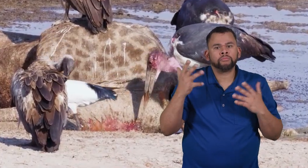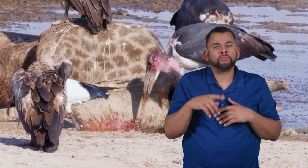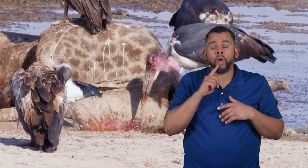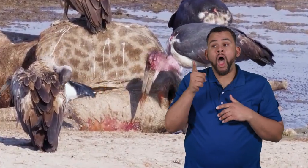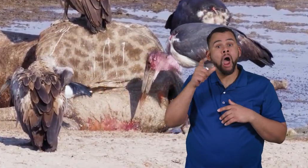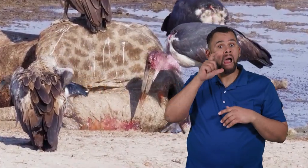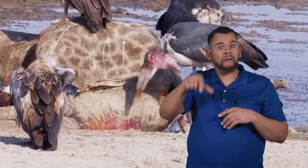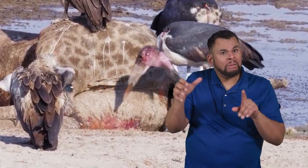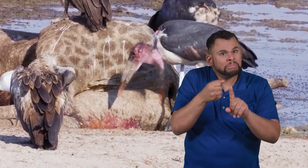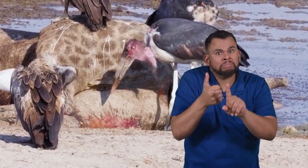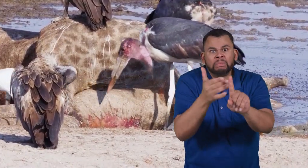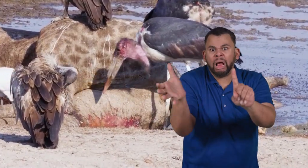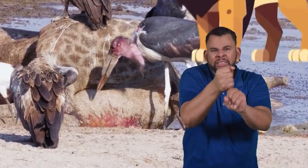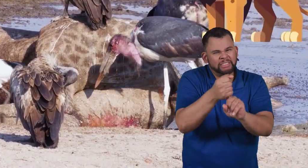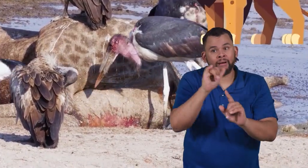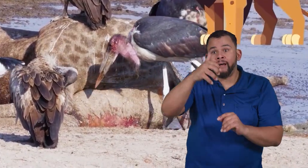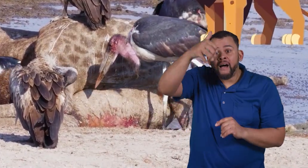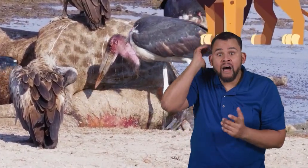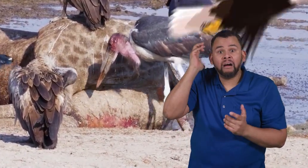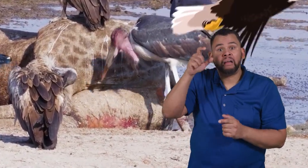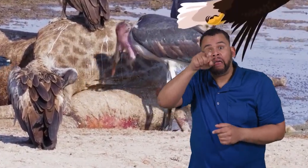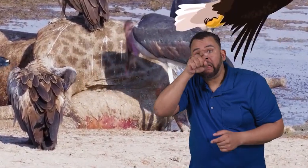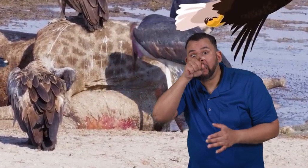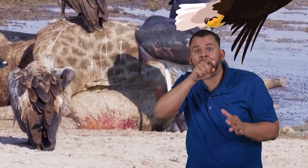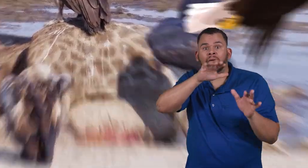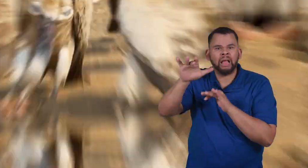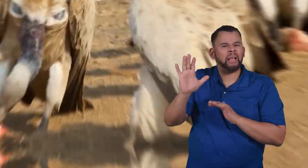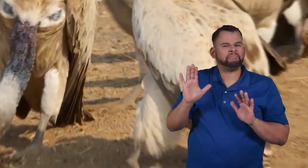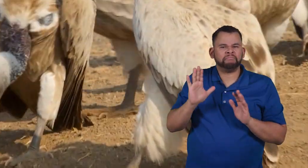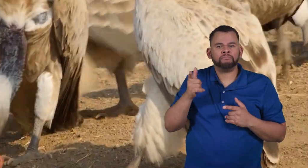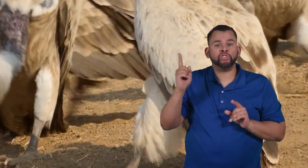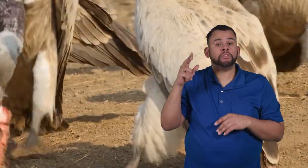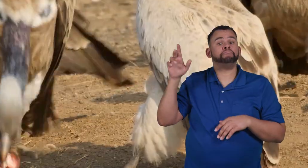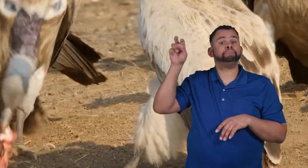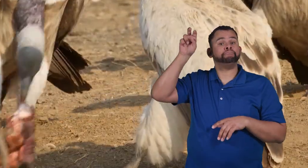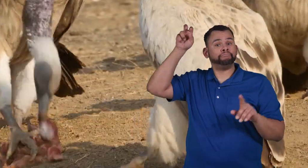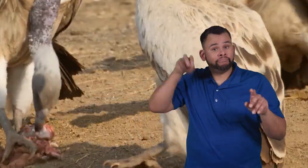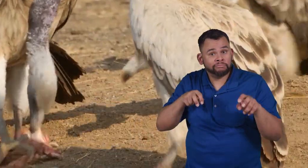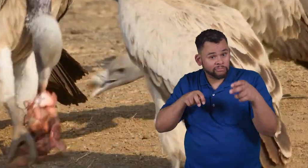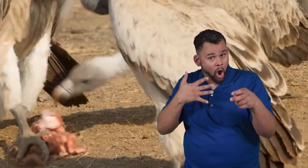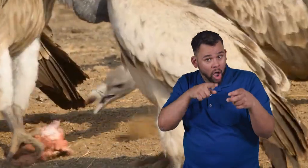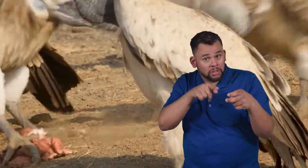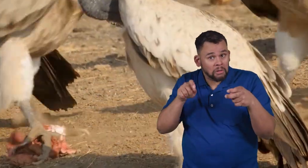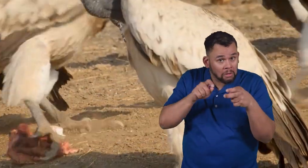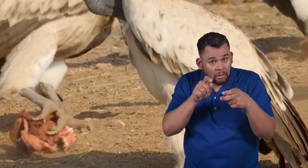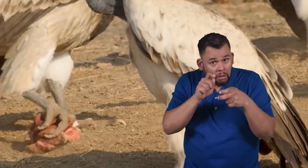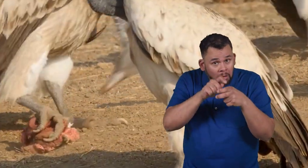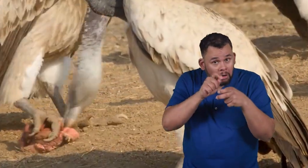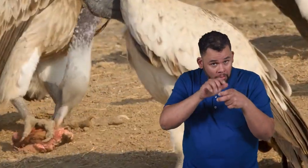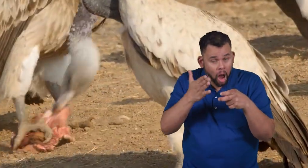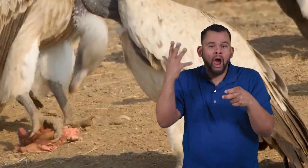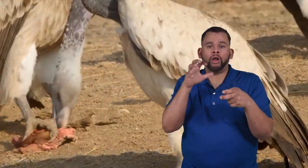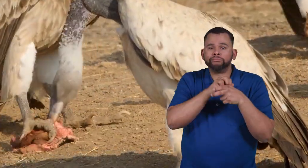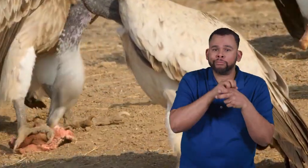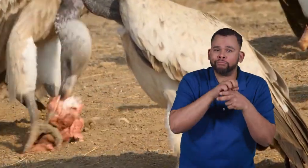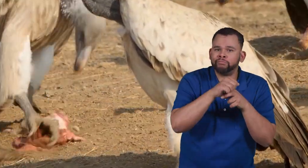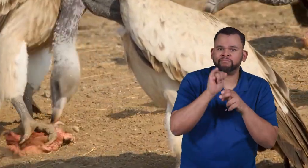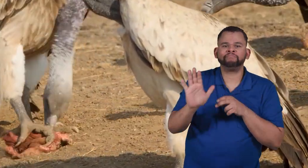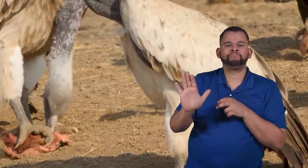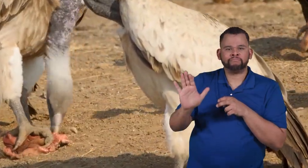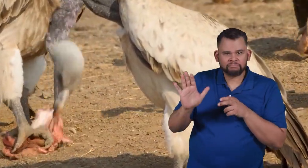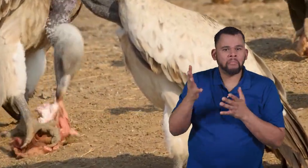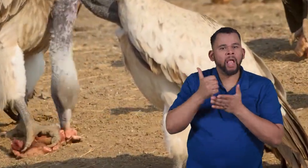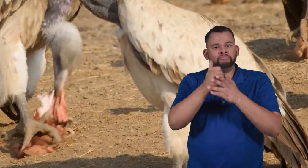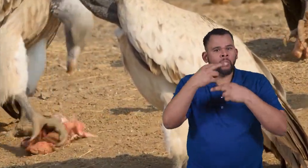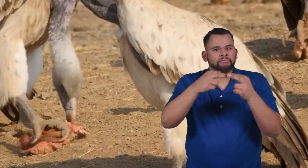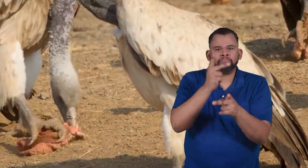really have to catch their meals as lions or eagles do. Instead, they get to find animals that are already gone and